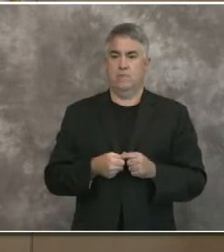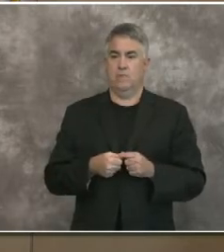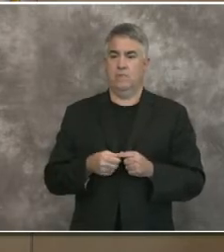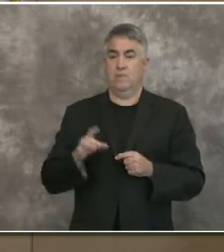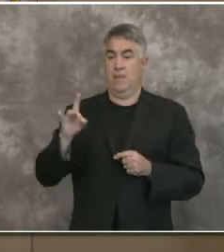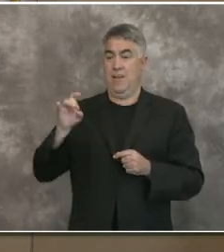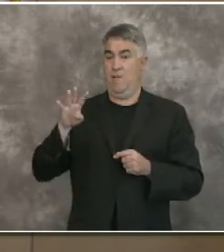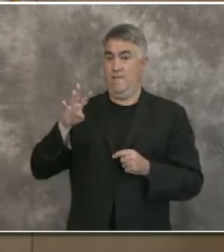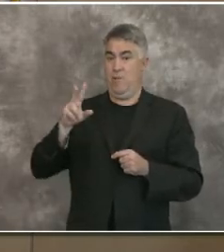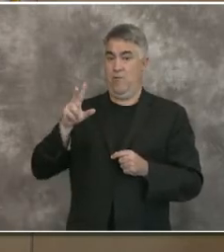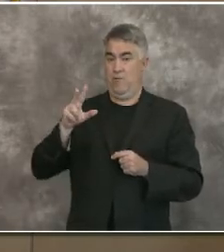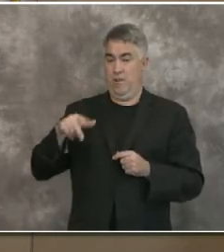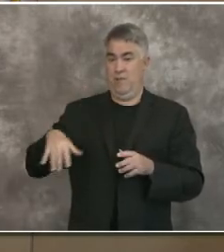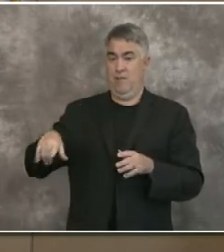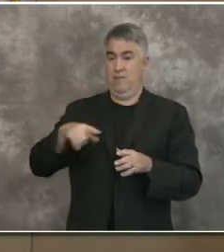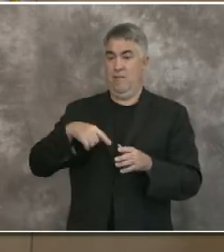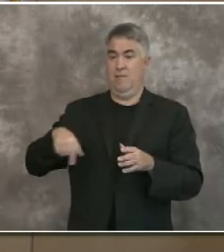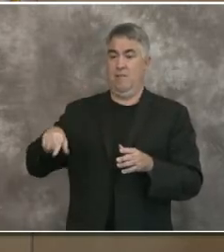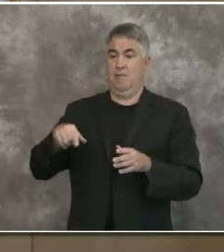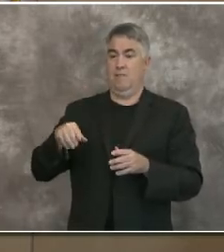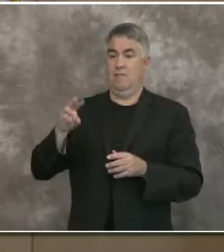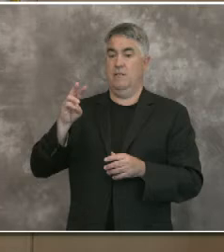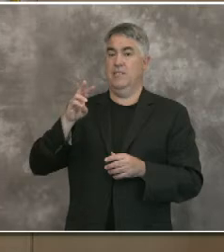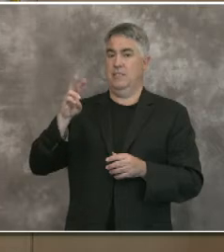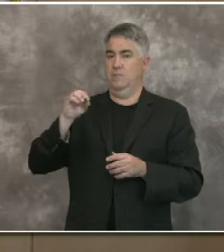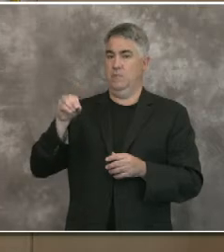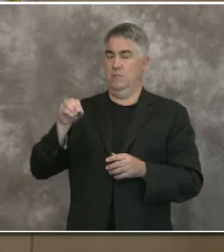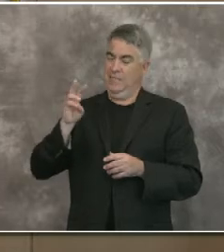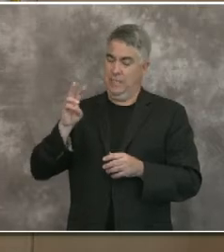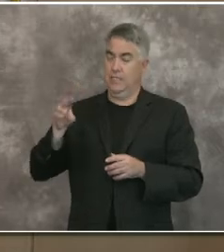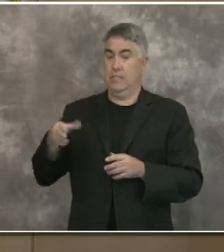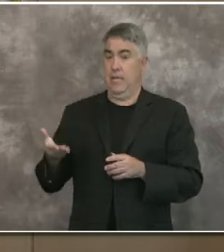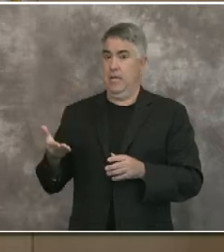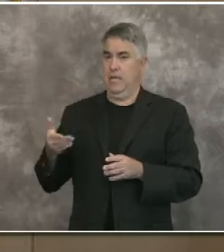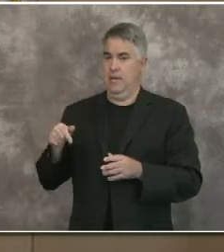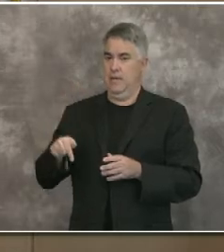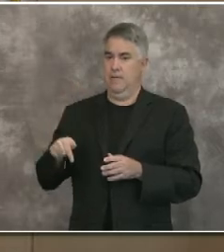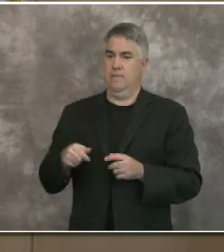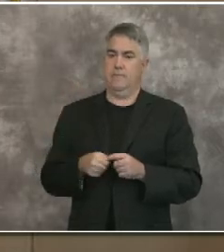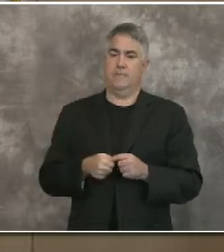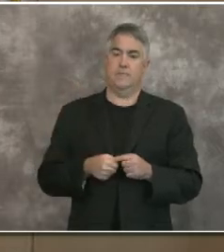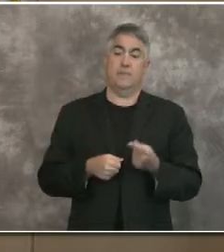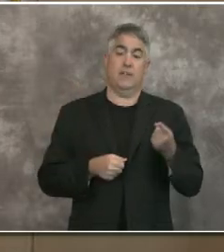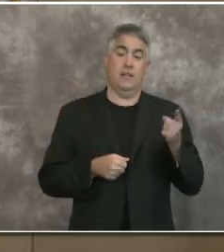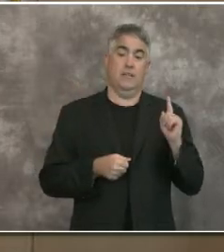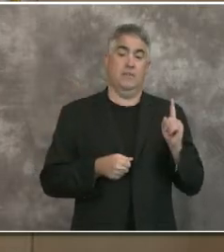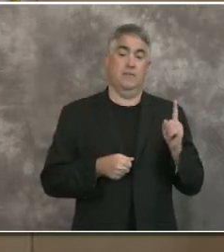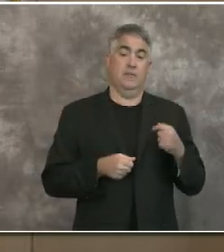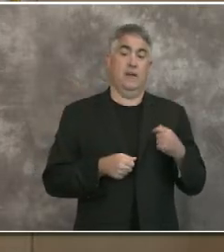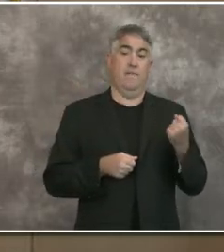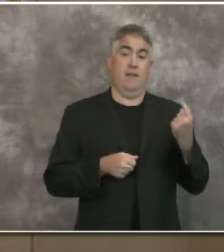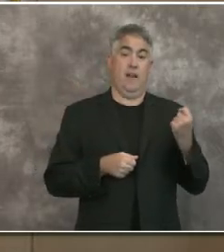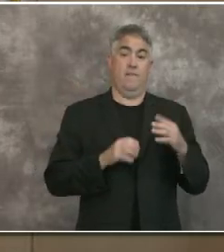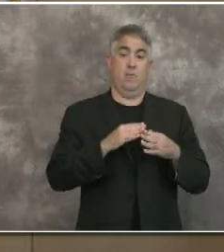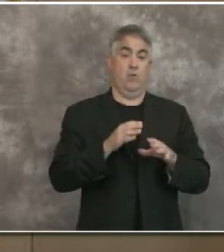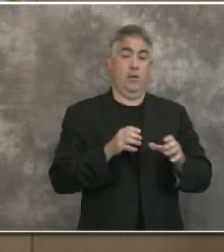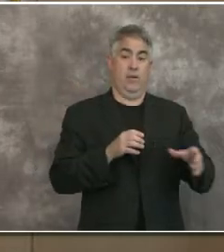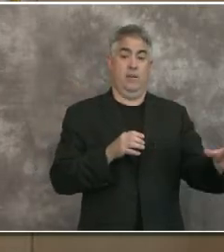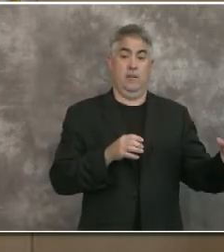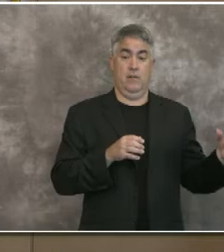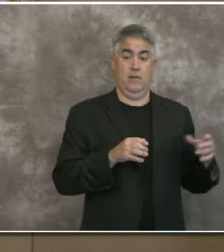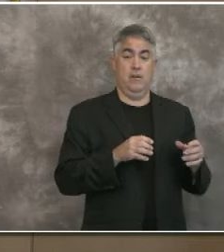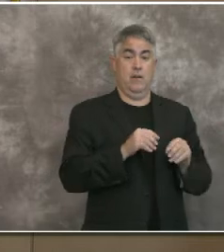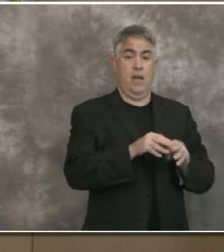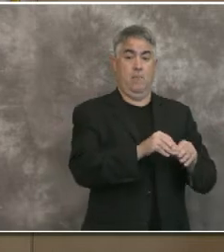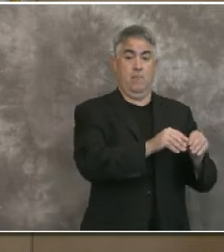includes 66 deaths. Lastly, there are 11 active outbreaks in community settings. 2 more